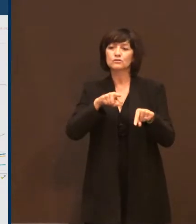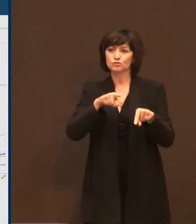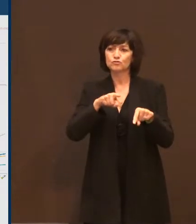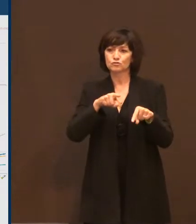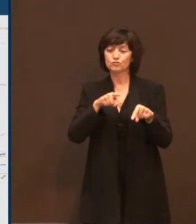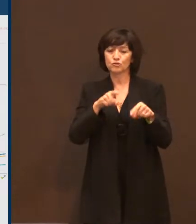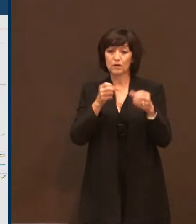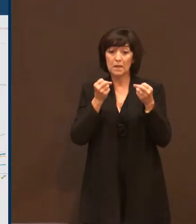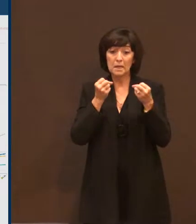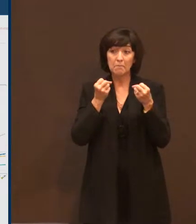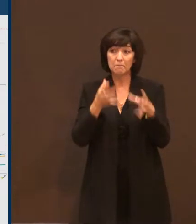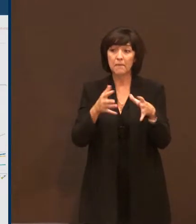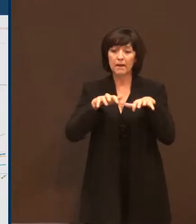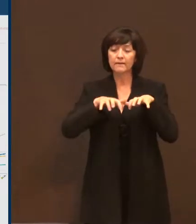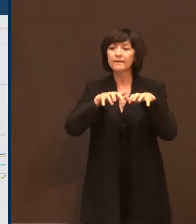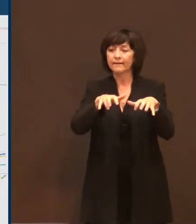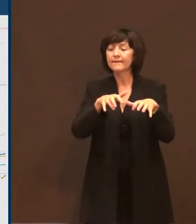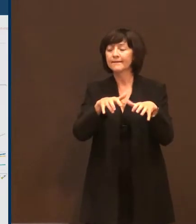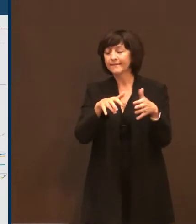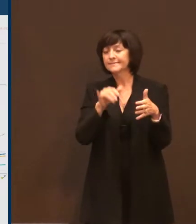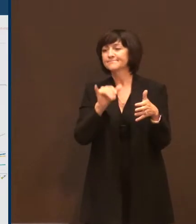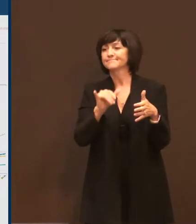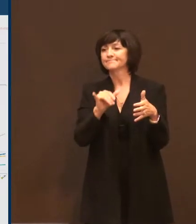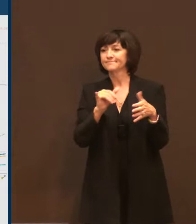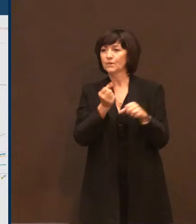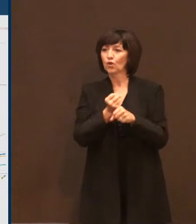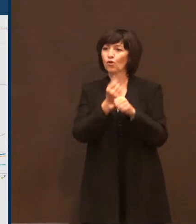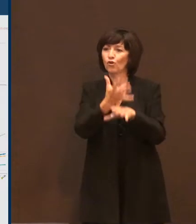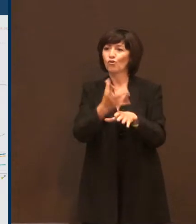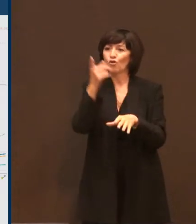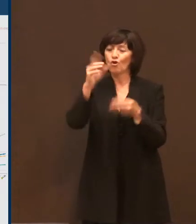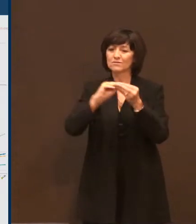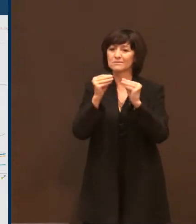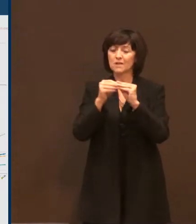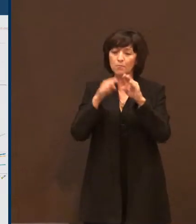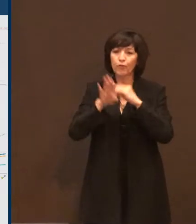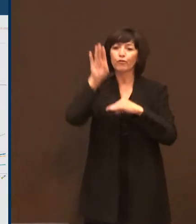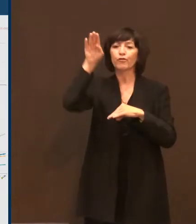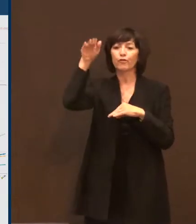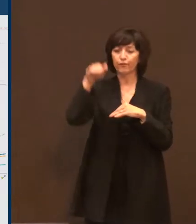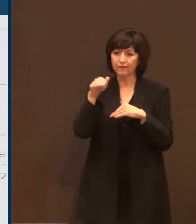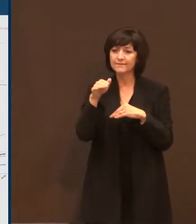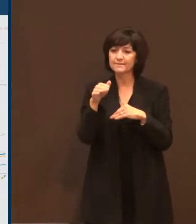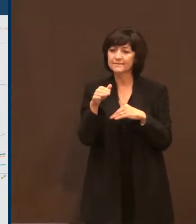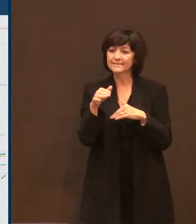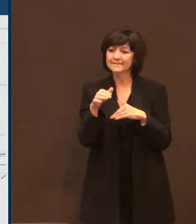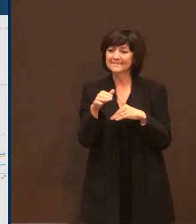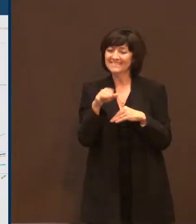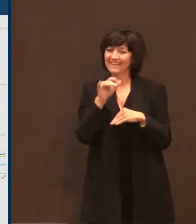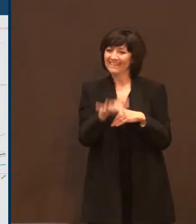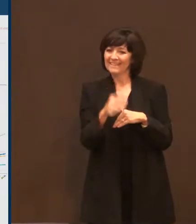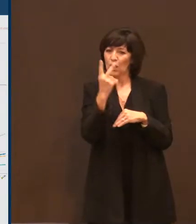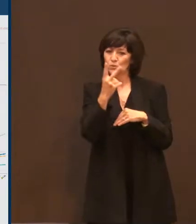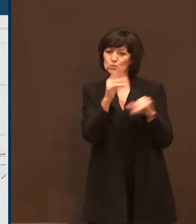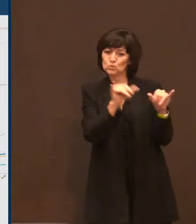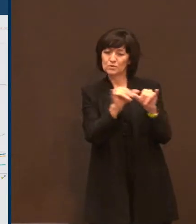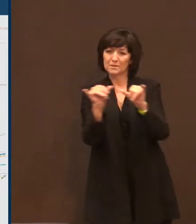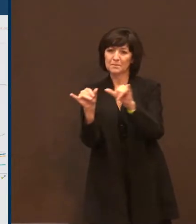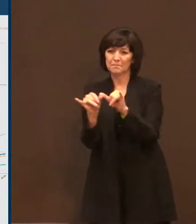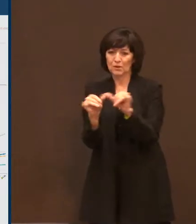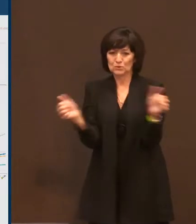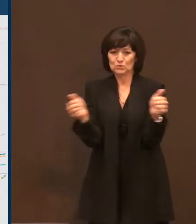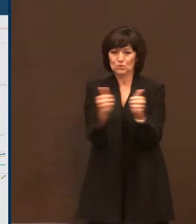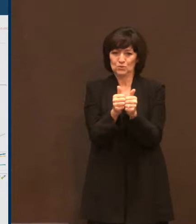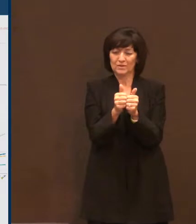4.4%, and so you really have to look at that. I really believe strongly at those two measures